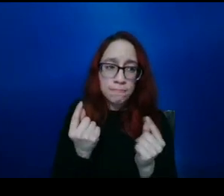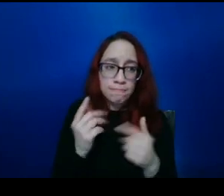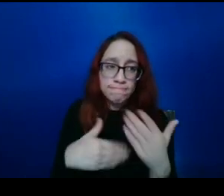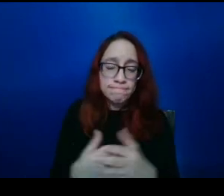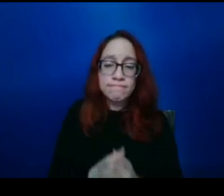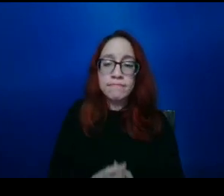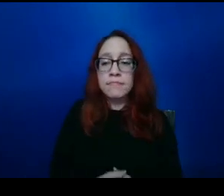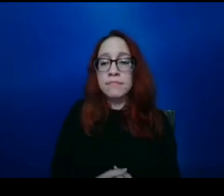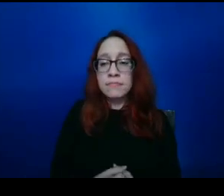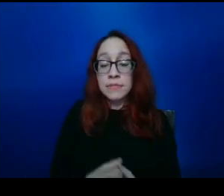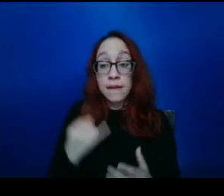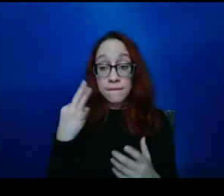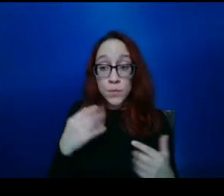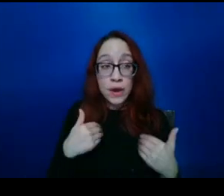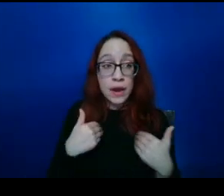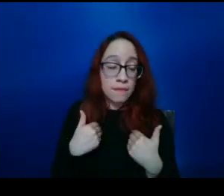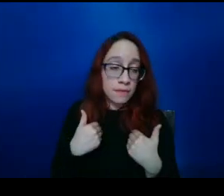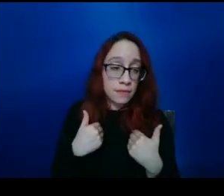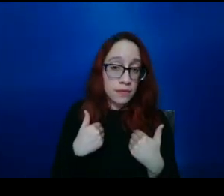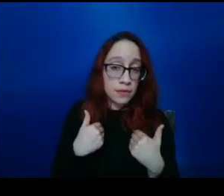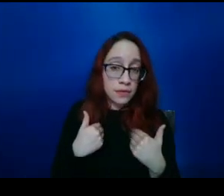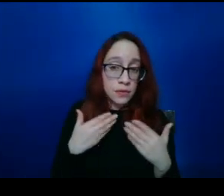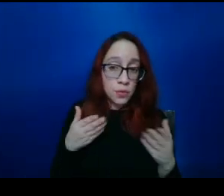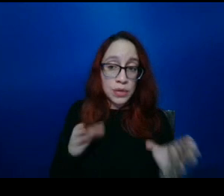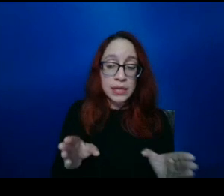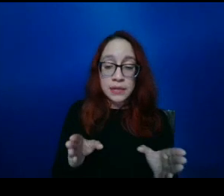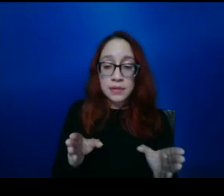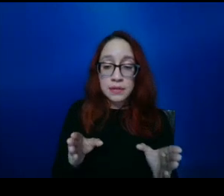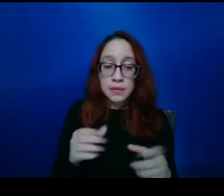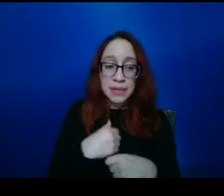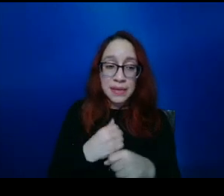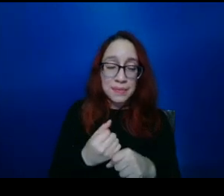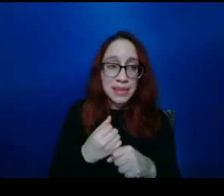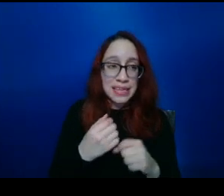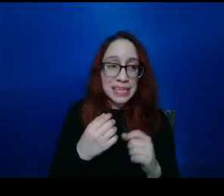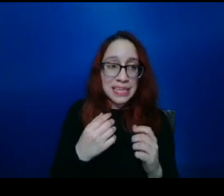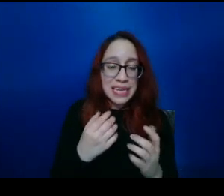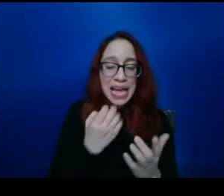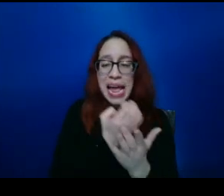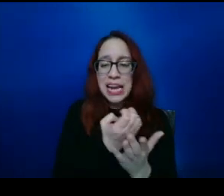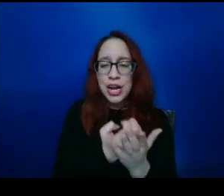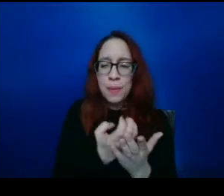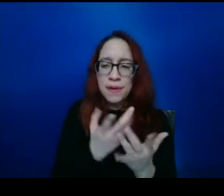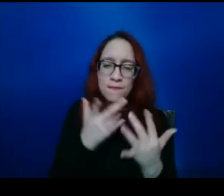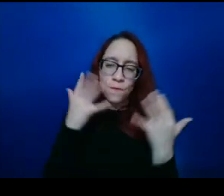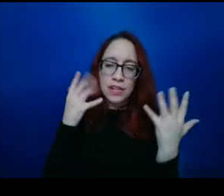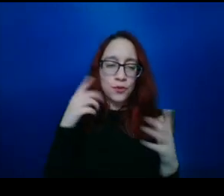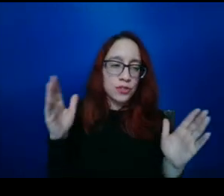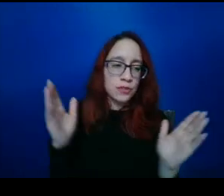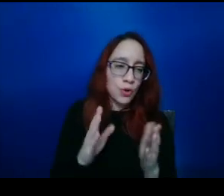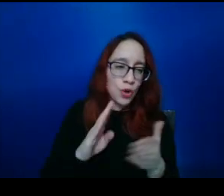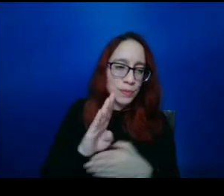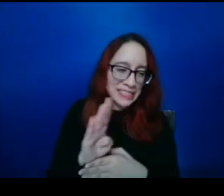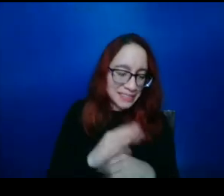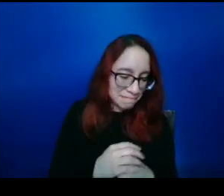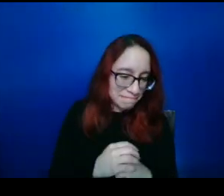then, you know, if we have a way to make it economically friendly for smaller businesses, I think that'd be great as